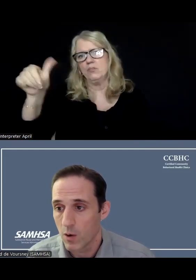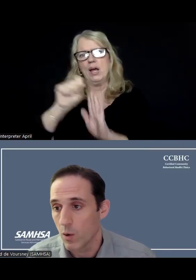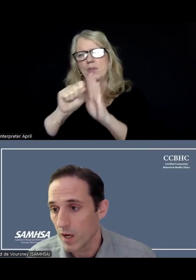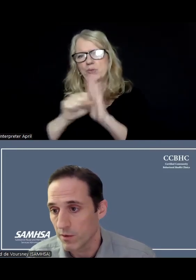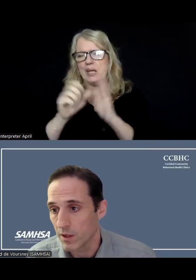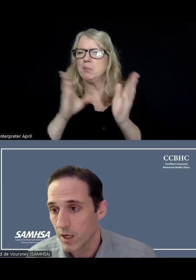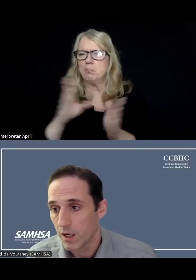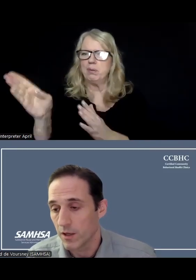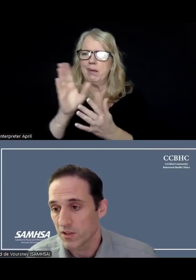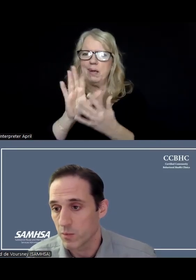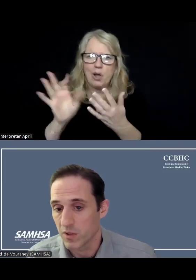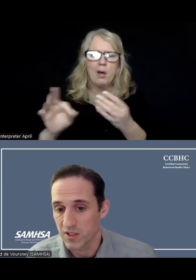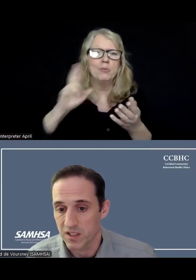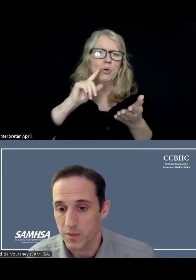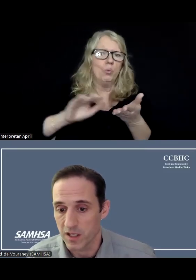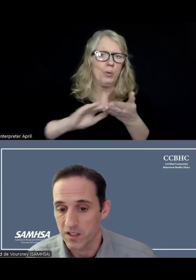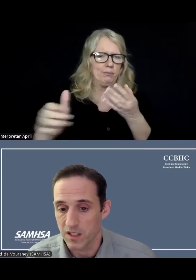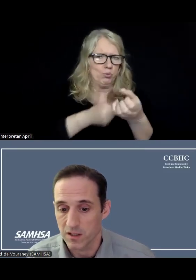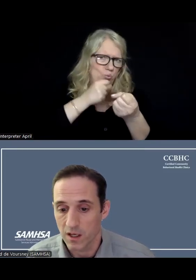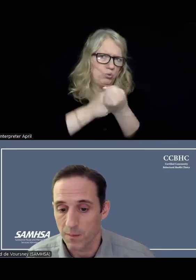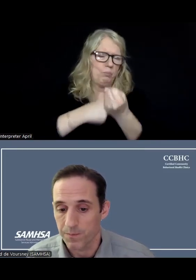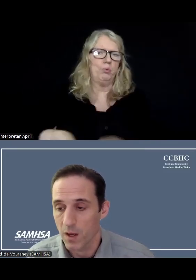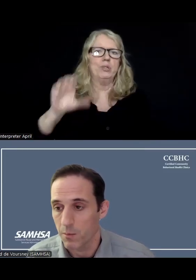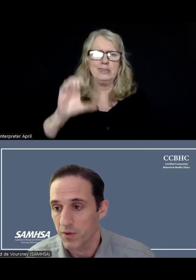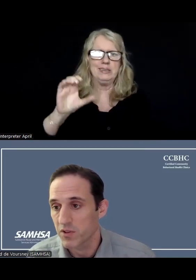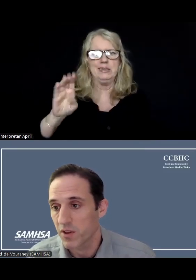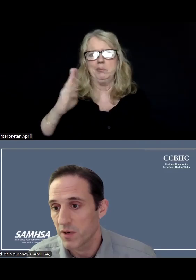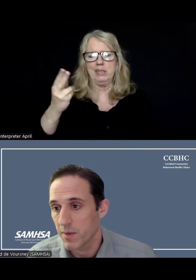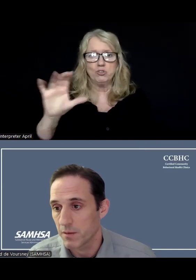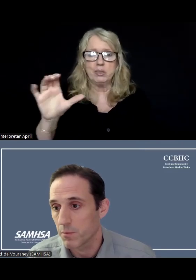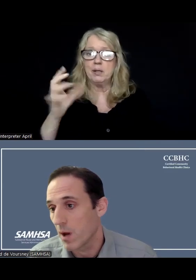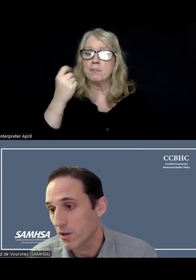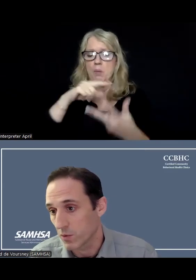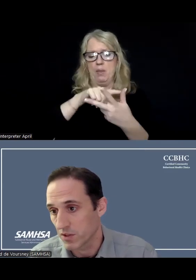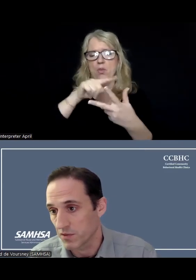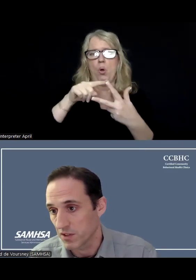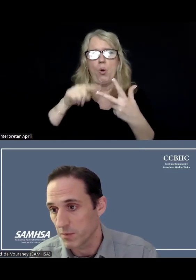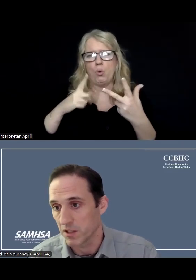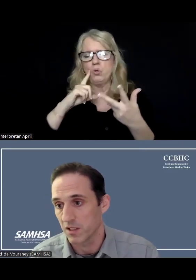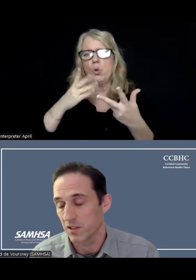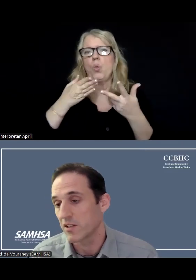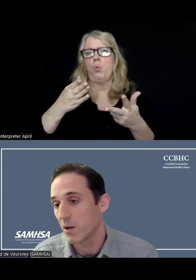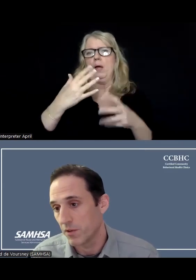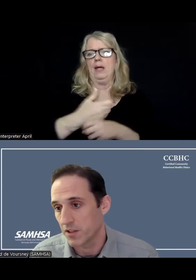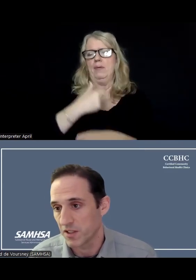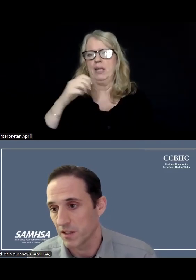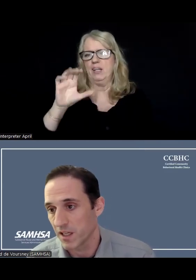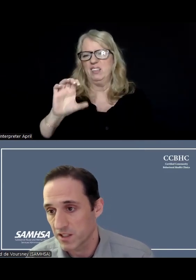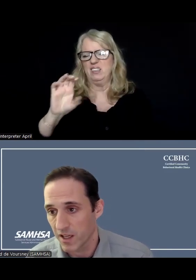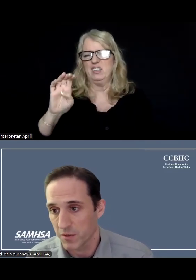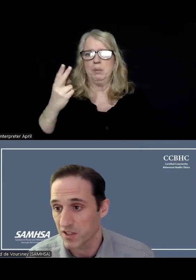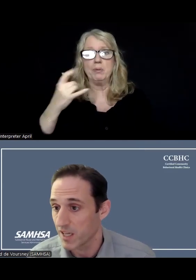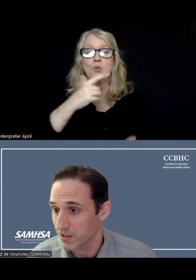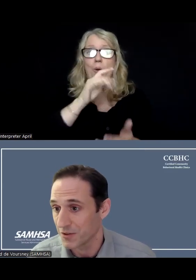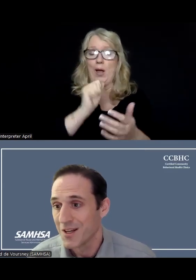option or a waiver to support CCBHCs. But those are the 3 main sources of CCBHCs. And that's helpful in understanding the